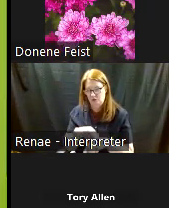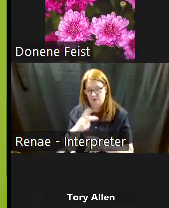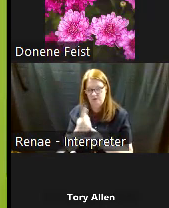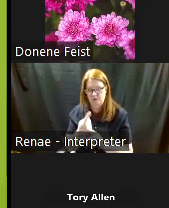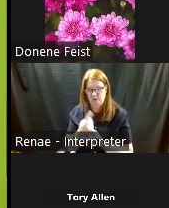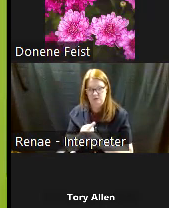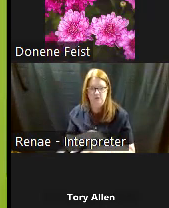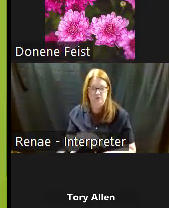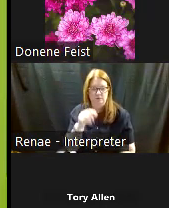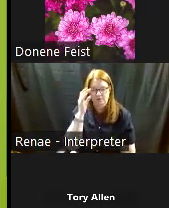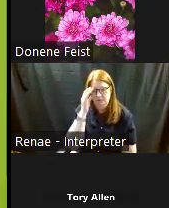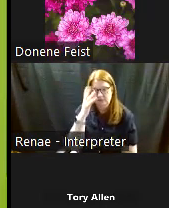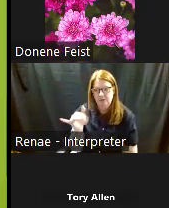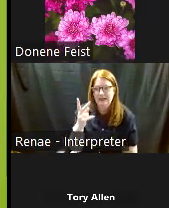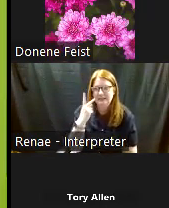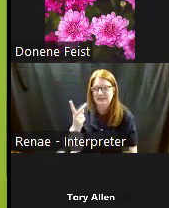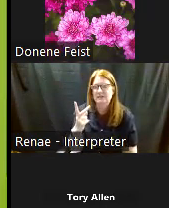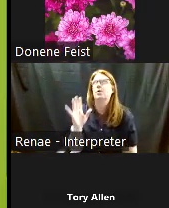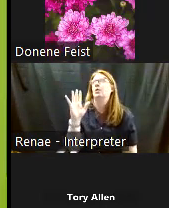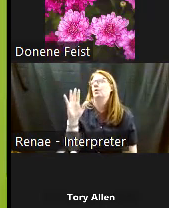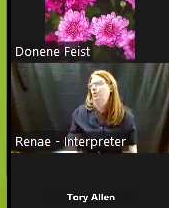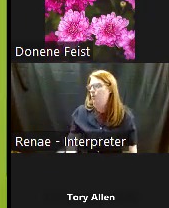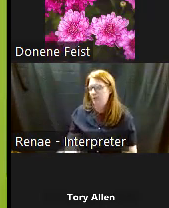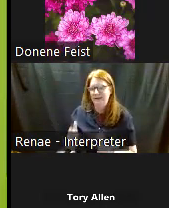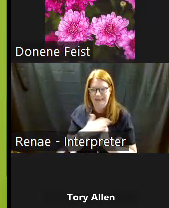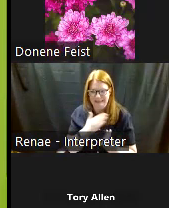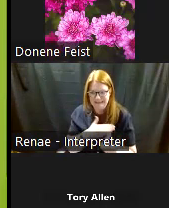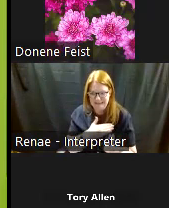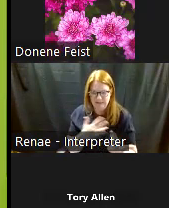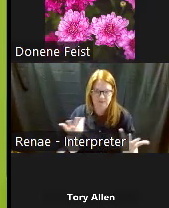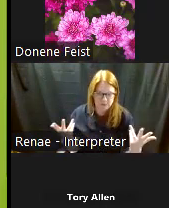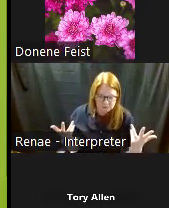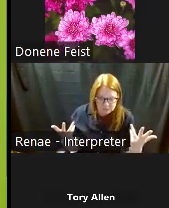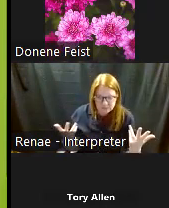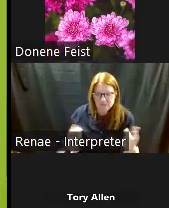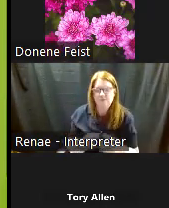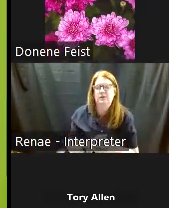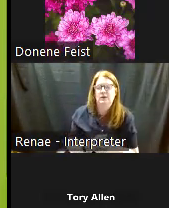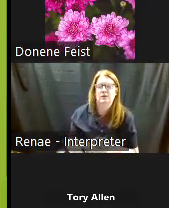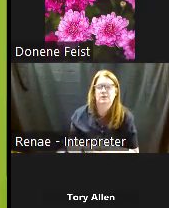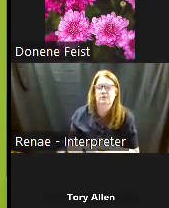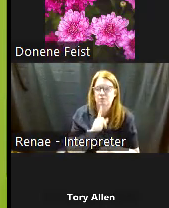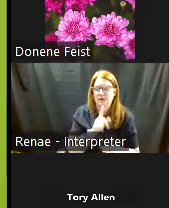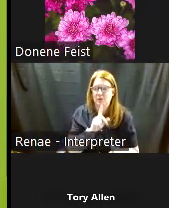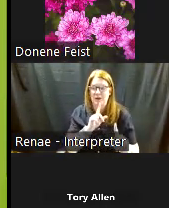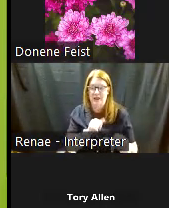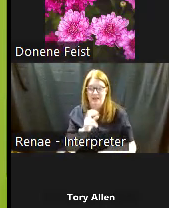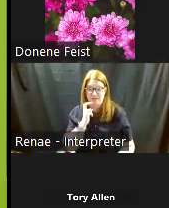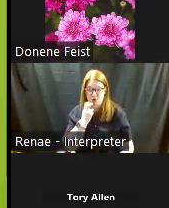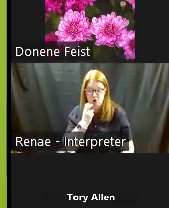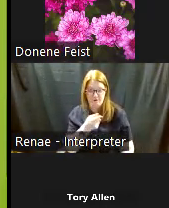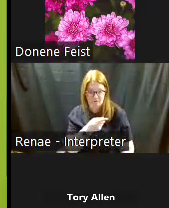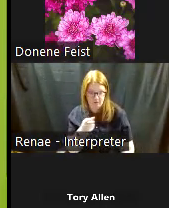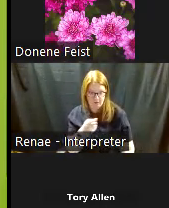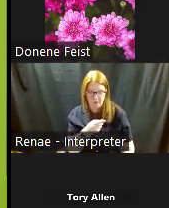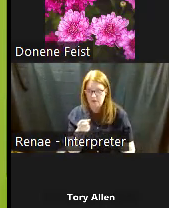When I see this, it's like, oh, easy. You know, if you have a really clear, very like reactive nerve like this,